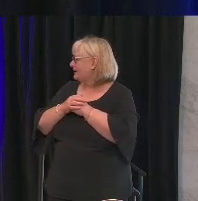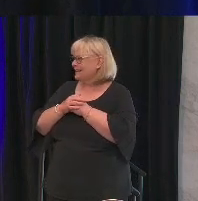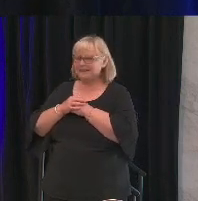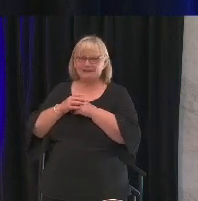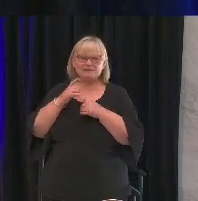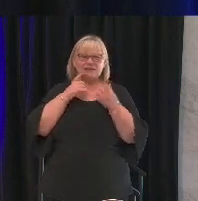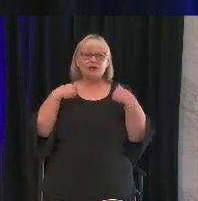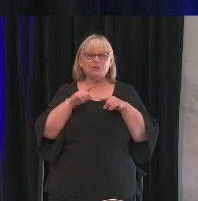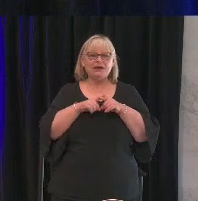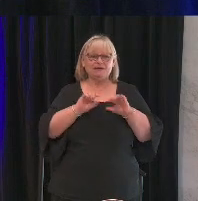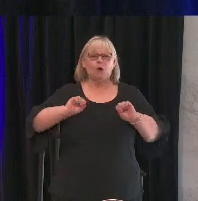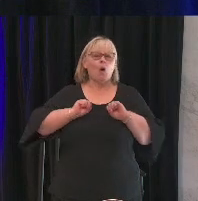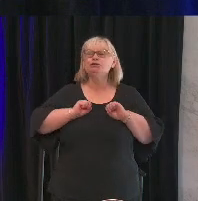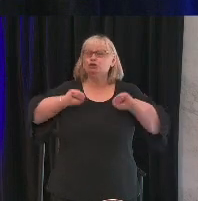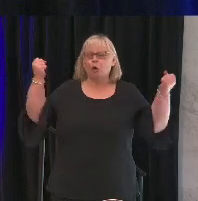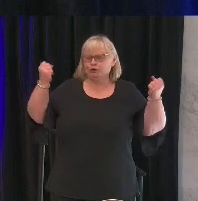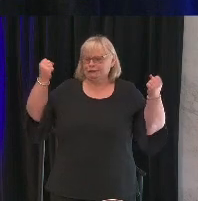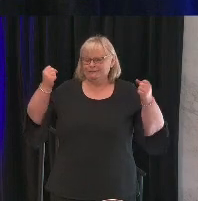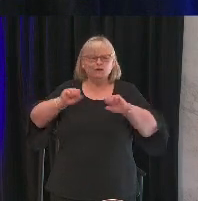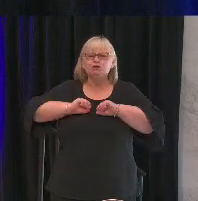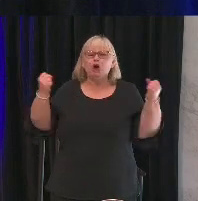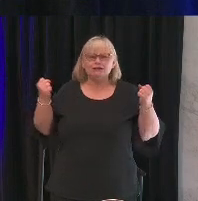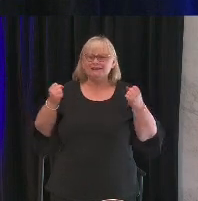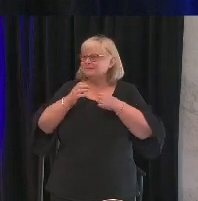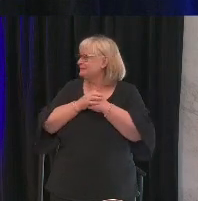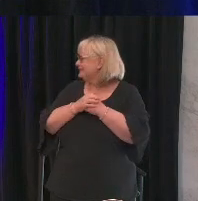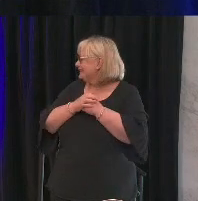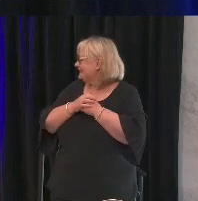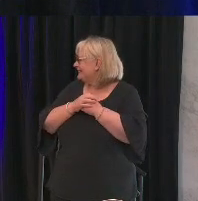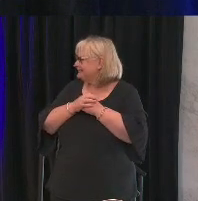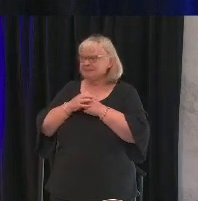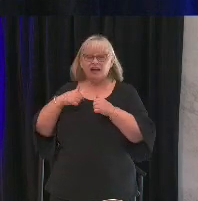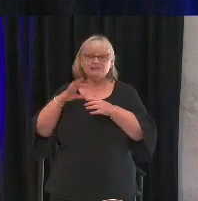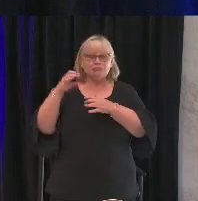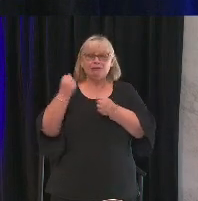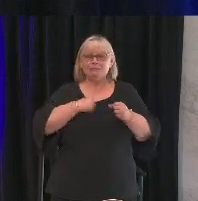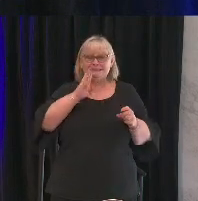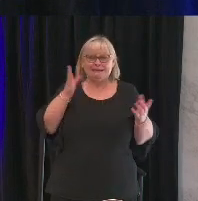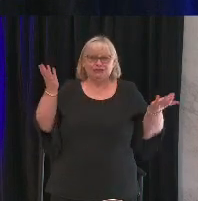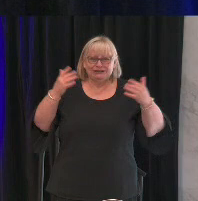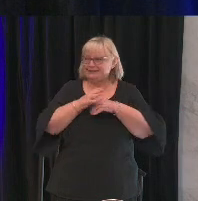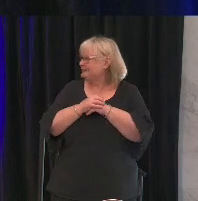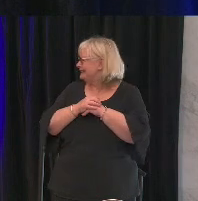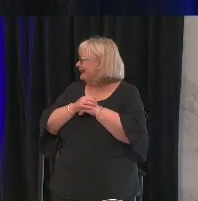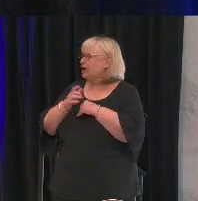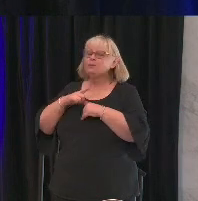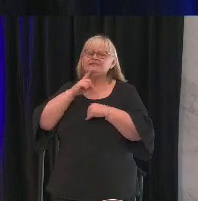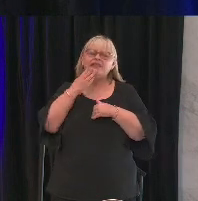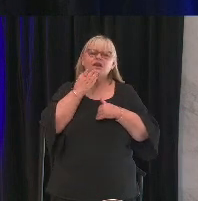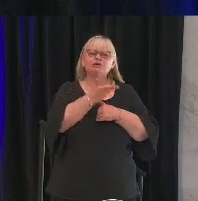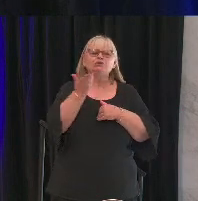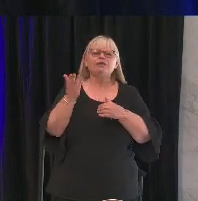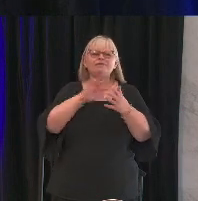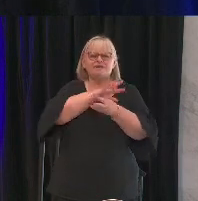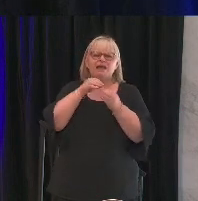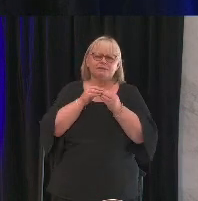We're completely shocked. I didn't even bring mine. I'd like to thank our families for all their support